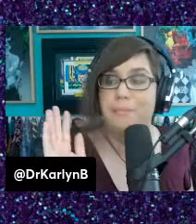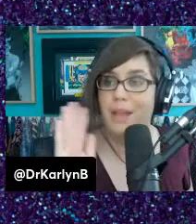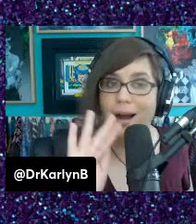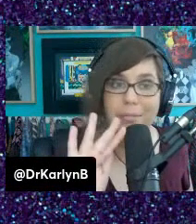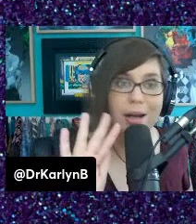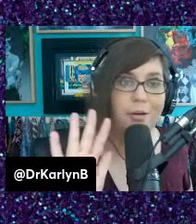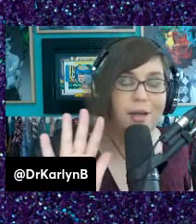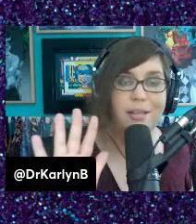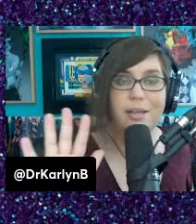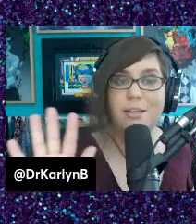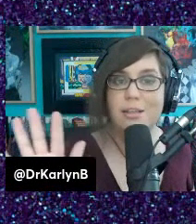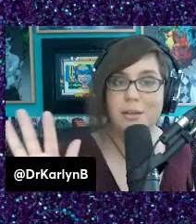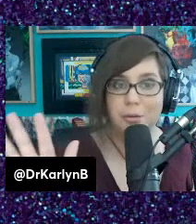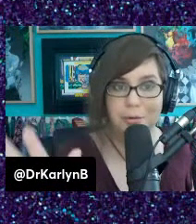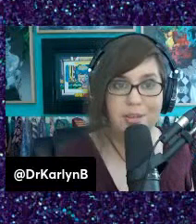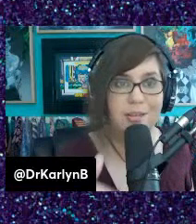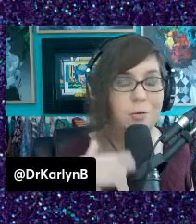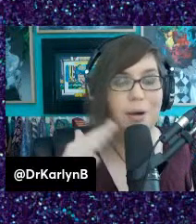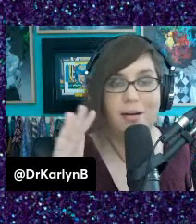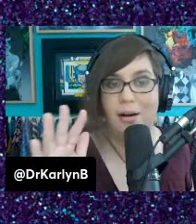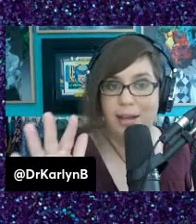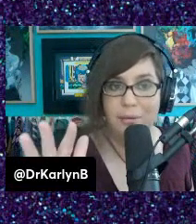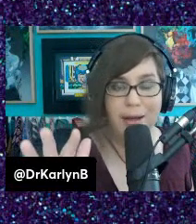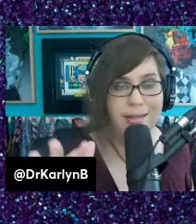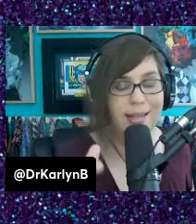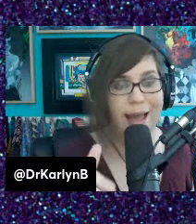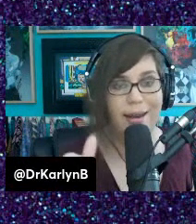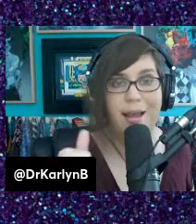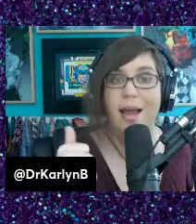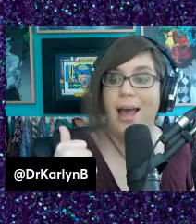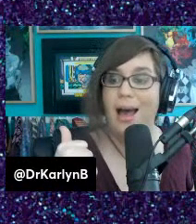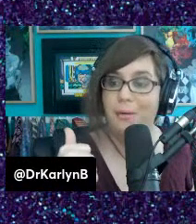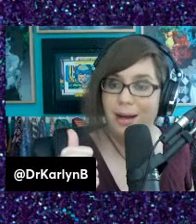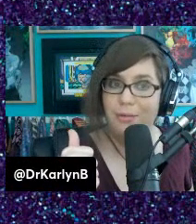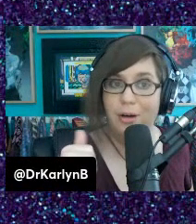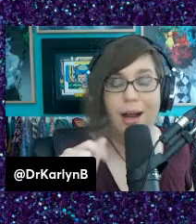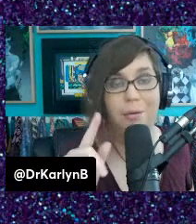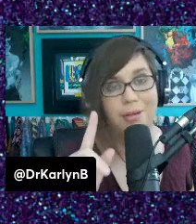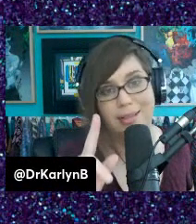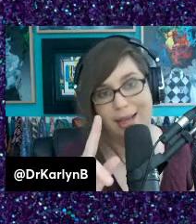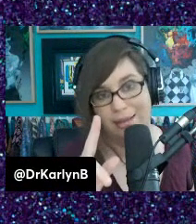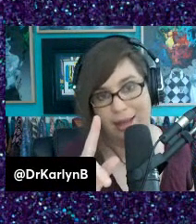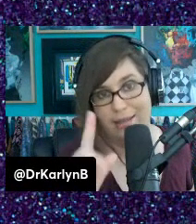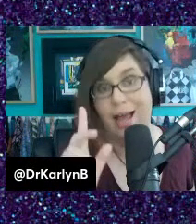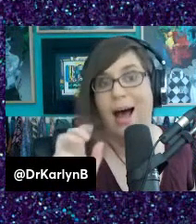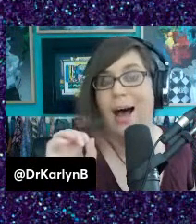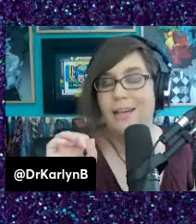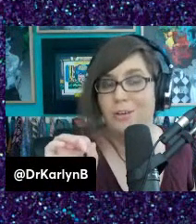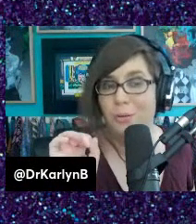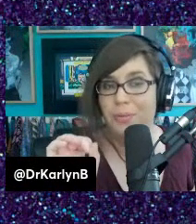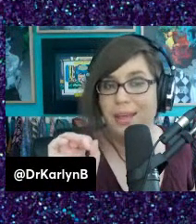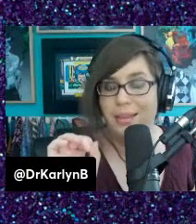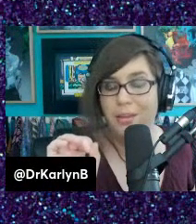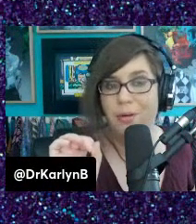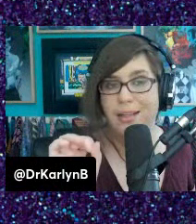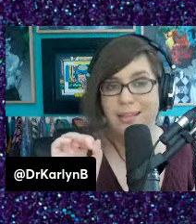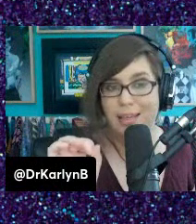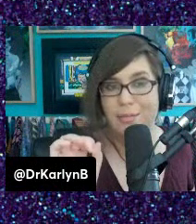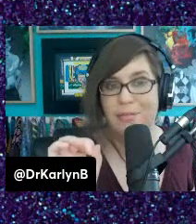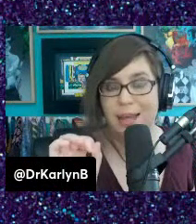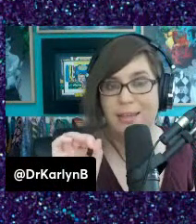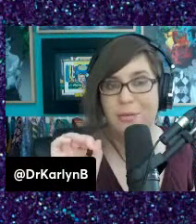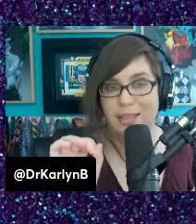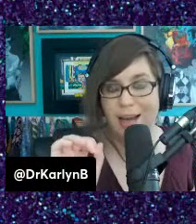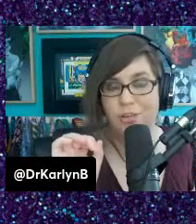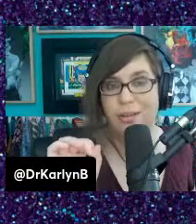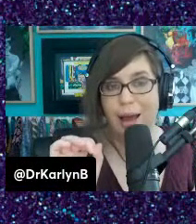Now, I'm not going to excuse what Kanye West said. However, I will say this. I don't think, in the grand scheme